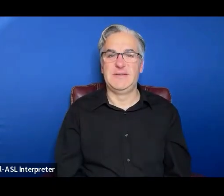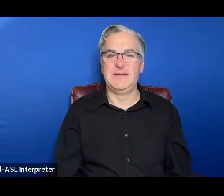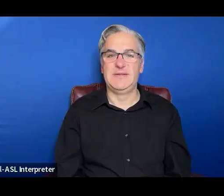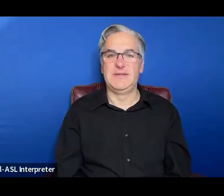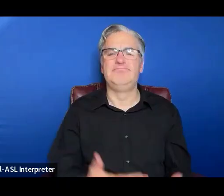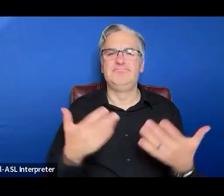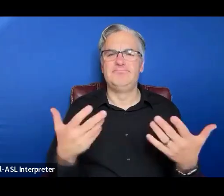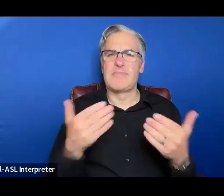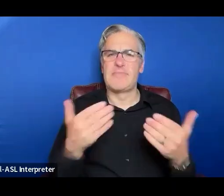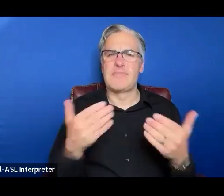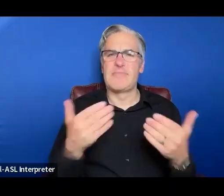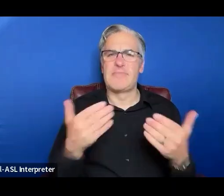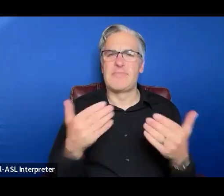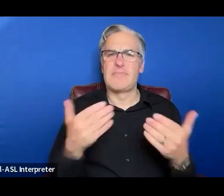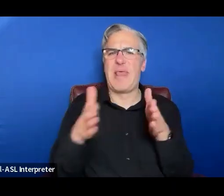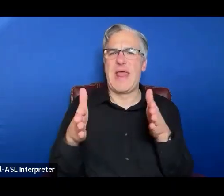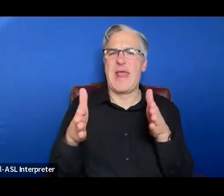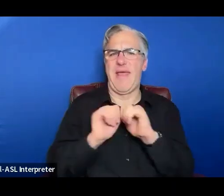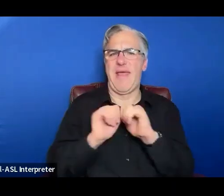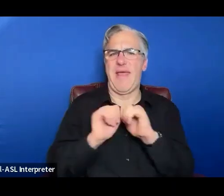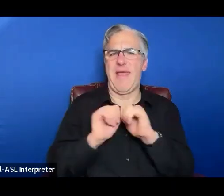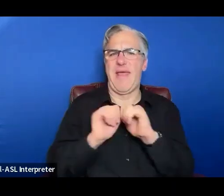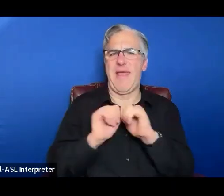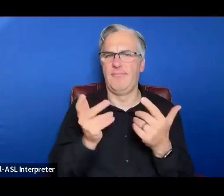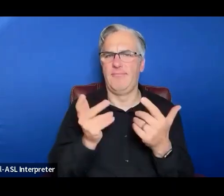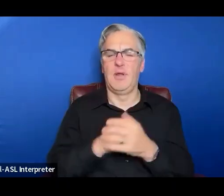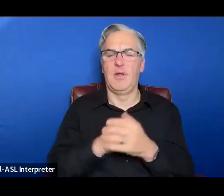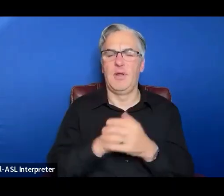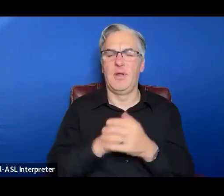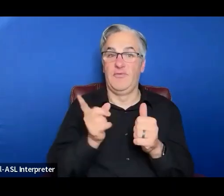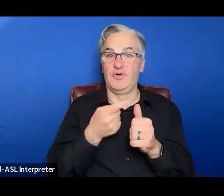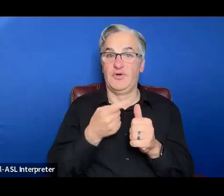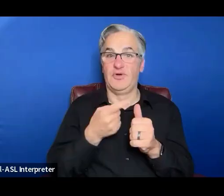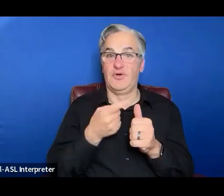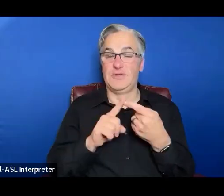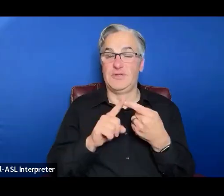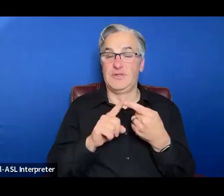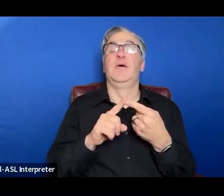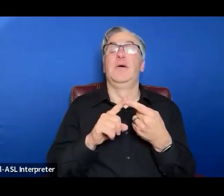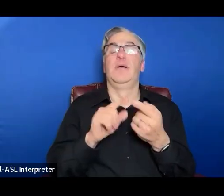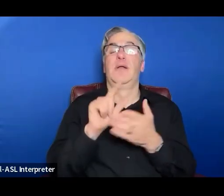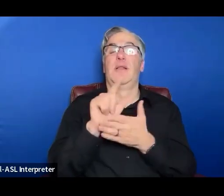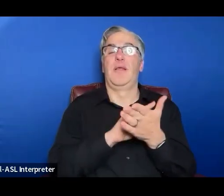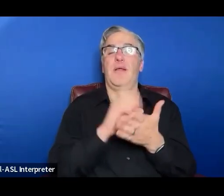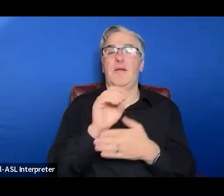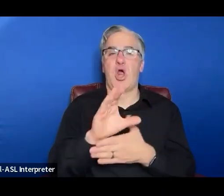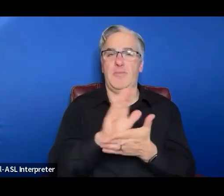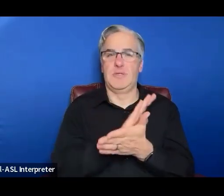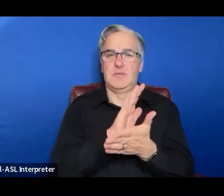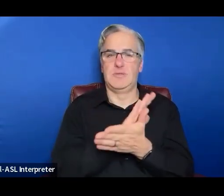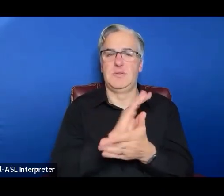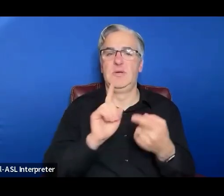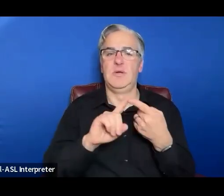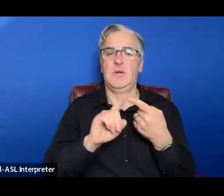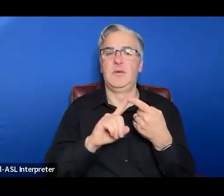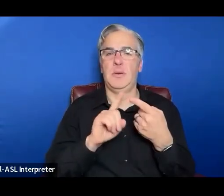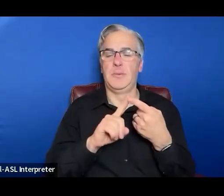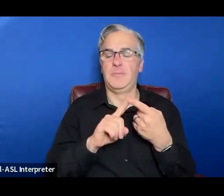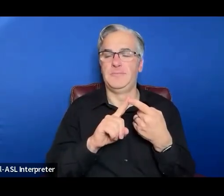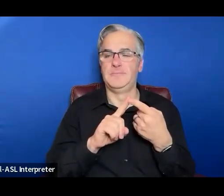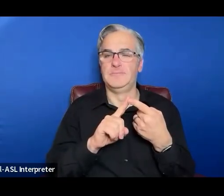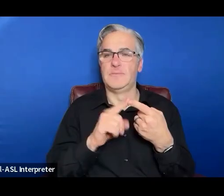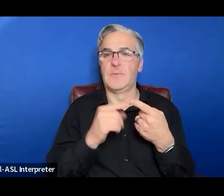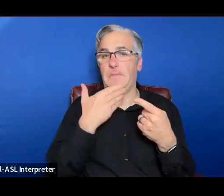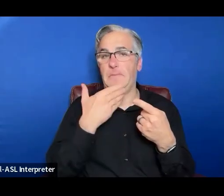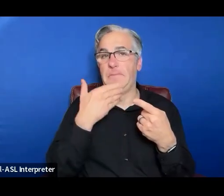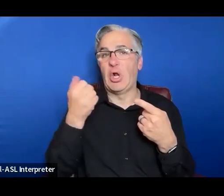So how do you do advanced planning? First of all, you do legal documents, but legal documents are